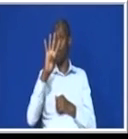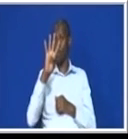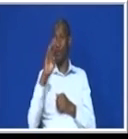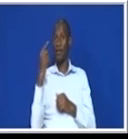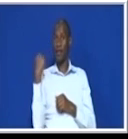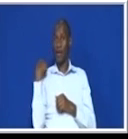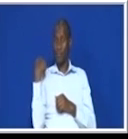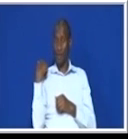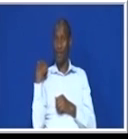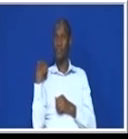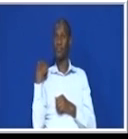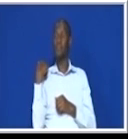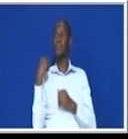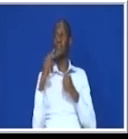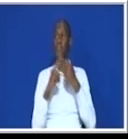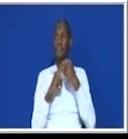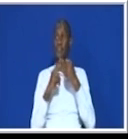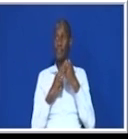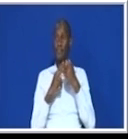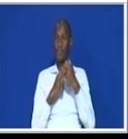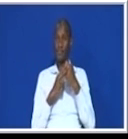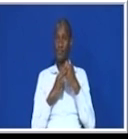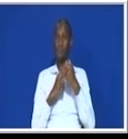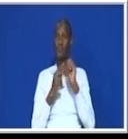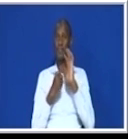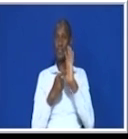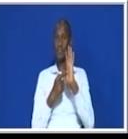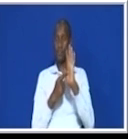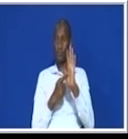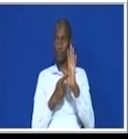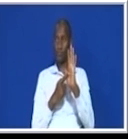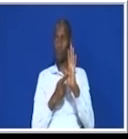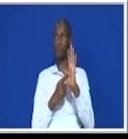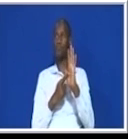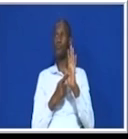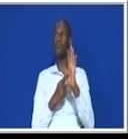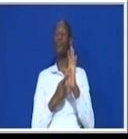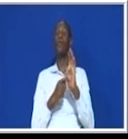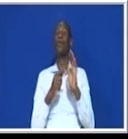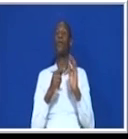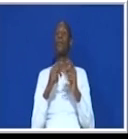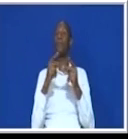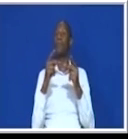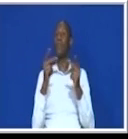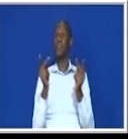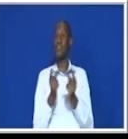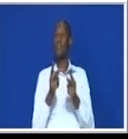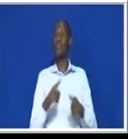number, which is 7, in our example, is in the place value of